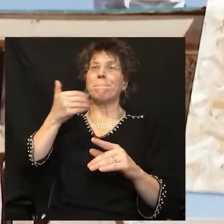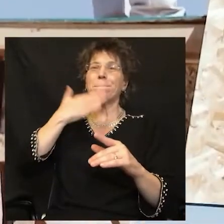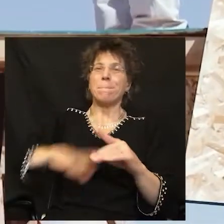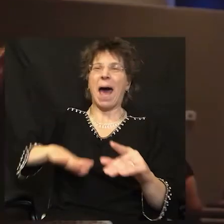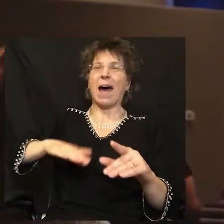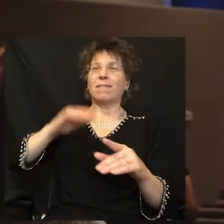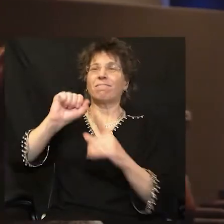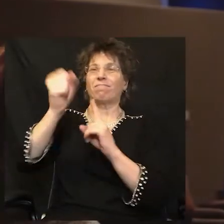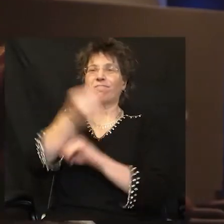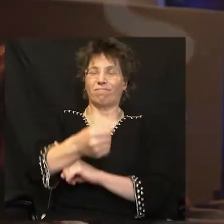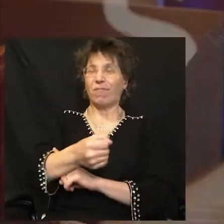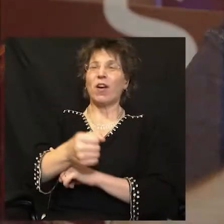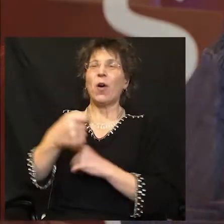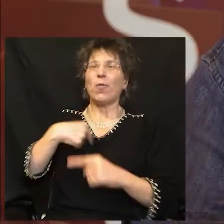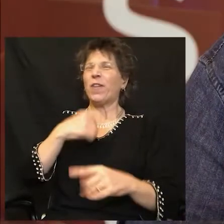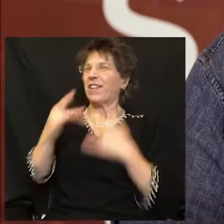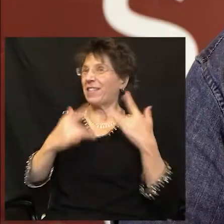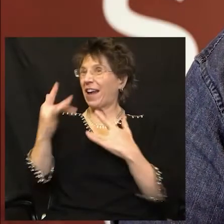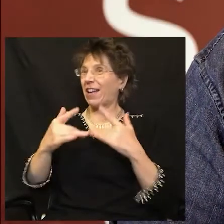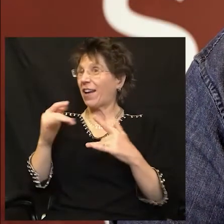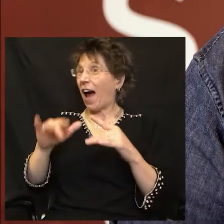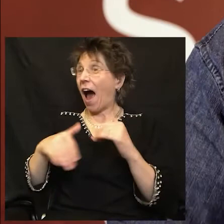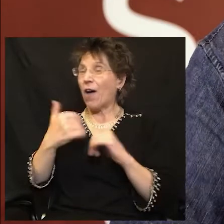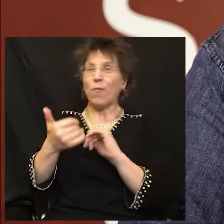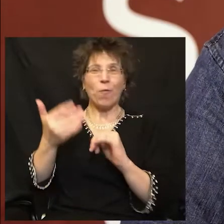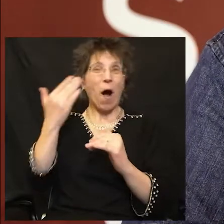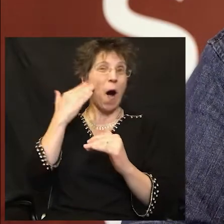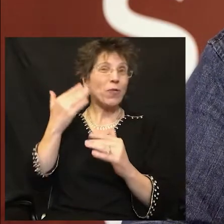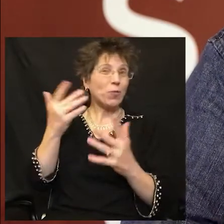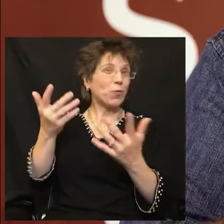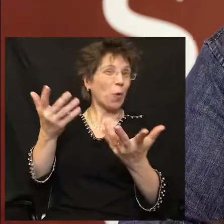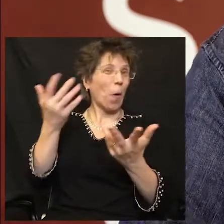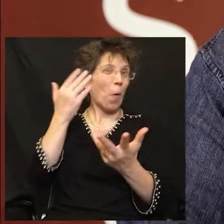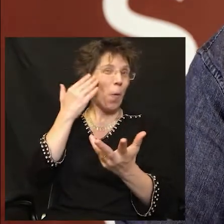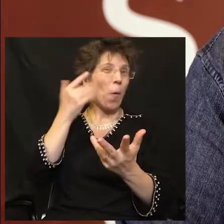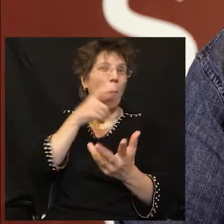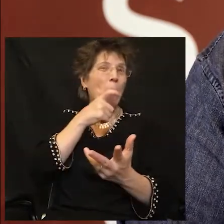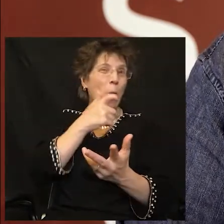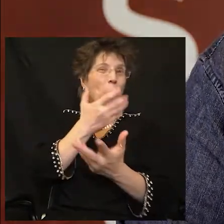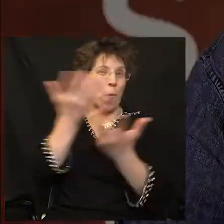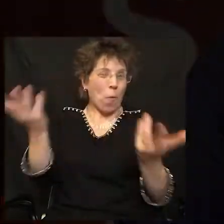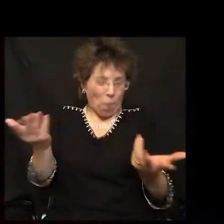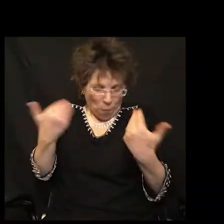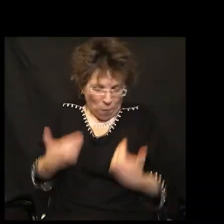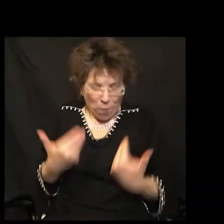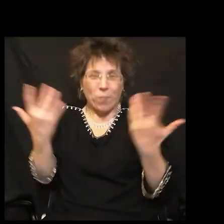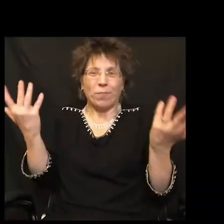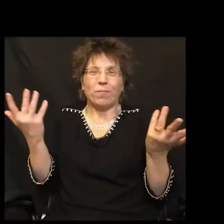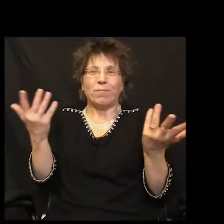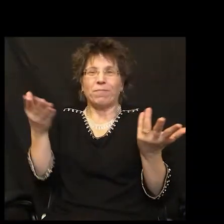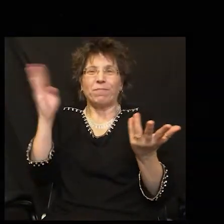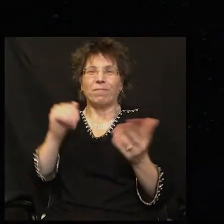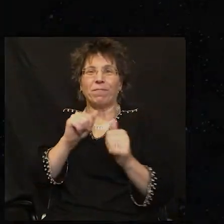you for being here with us today. We're so excited to get to know who you are and we want you to get to know who we are. God bless you.